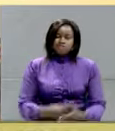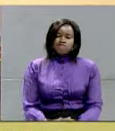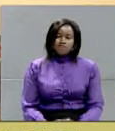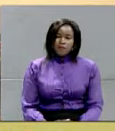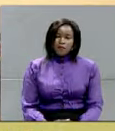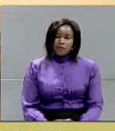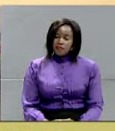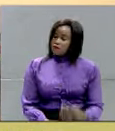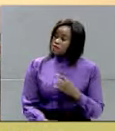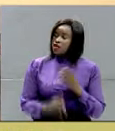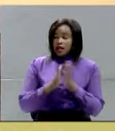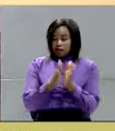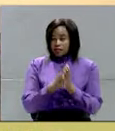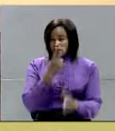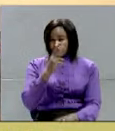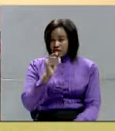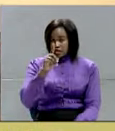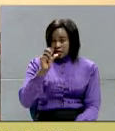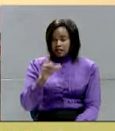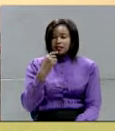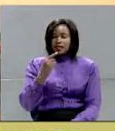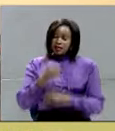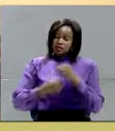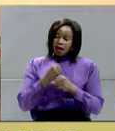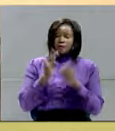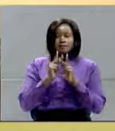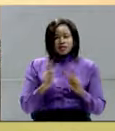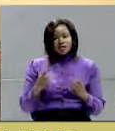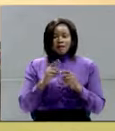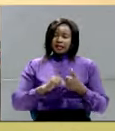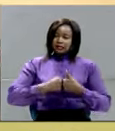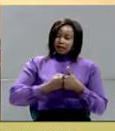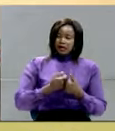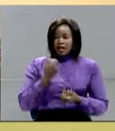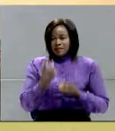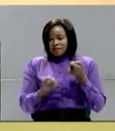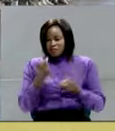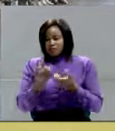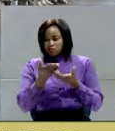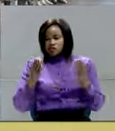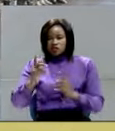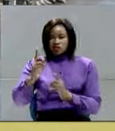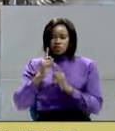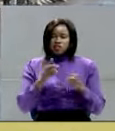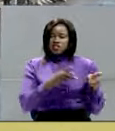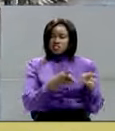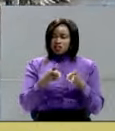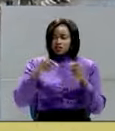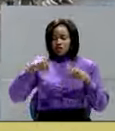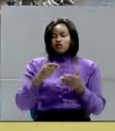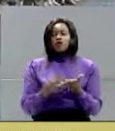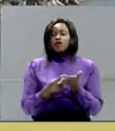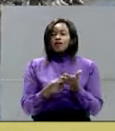Kalimira has described 2019 as a year of peace, despite some challenges facing the security system in Uganda,